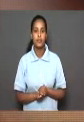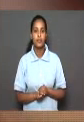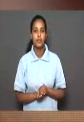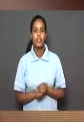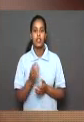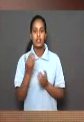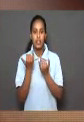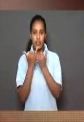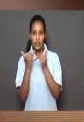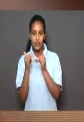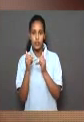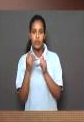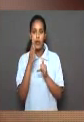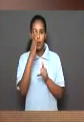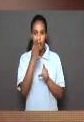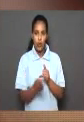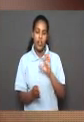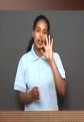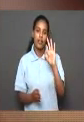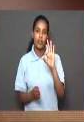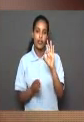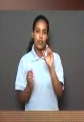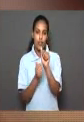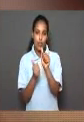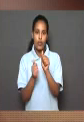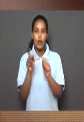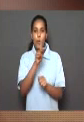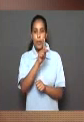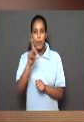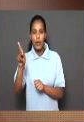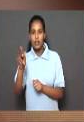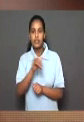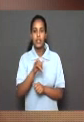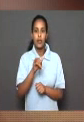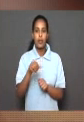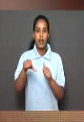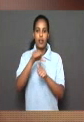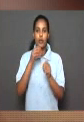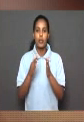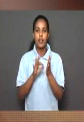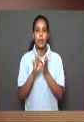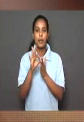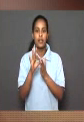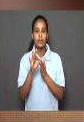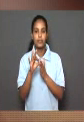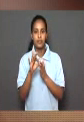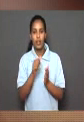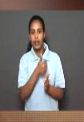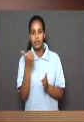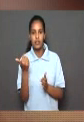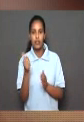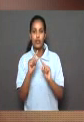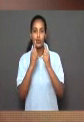The divisions of block F follow periods of similar atomic number rather